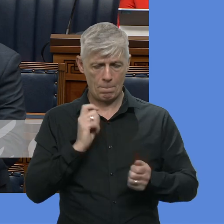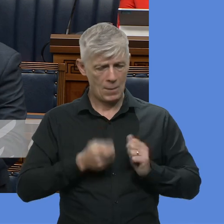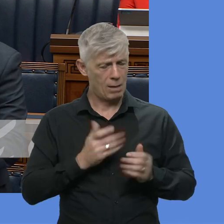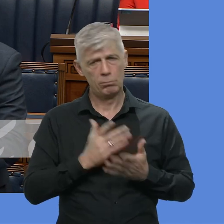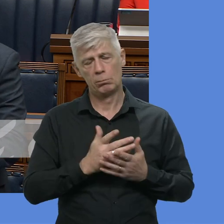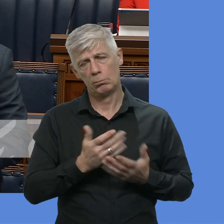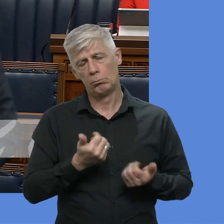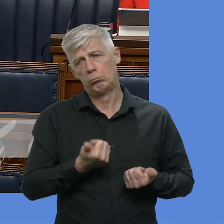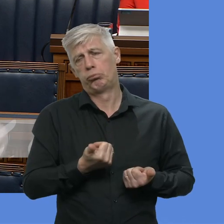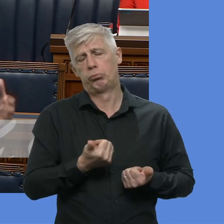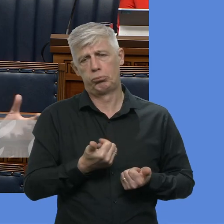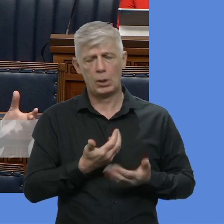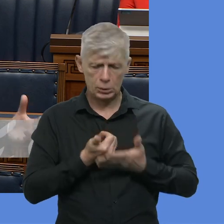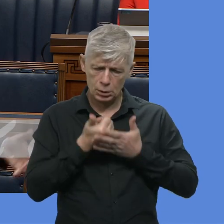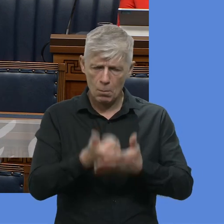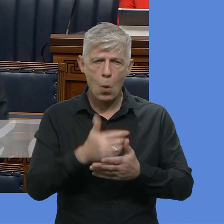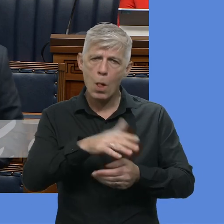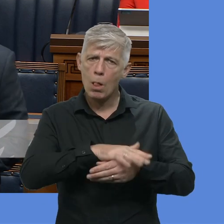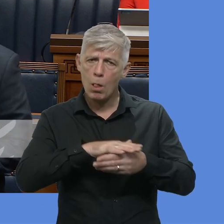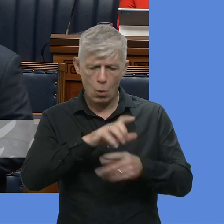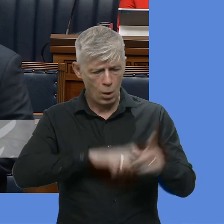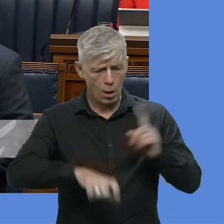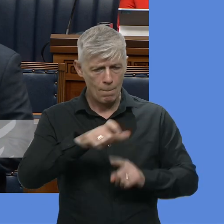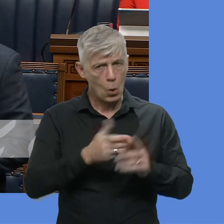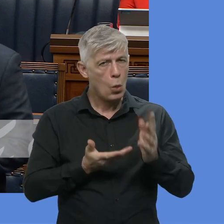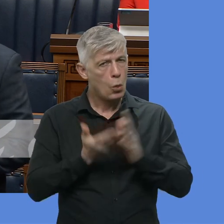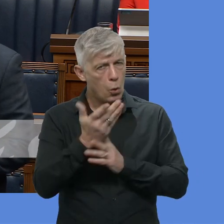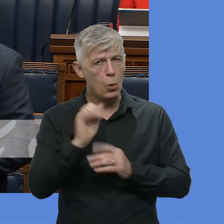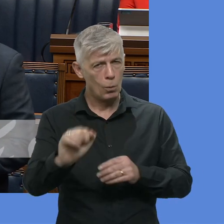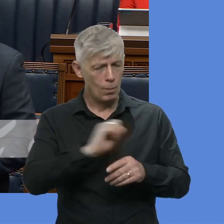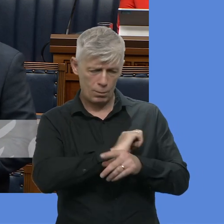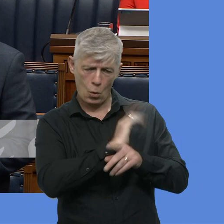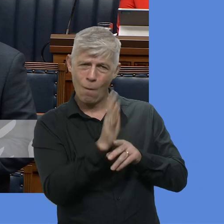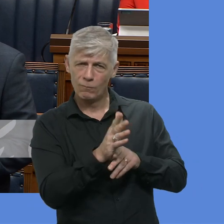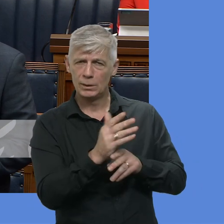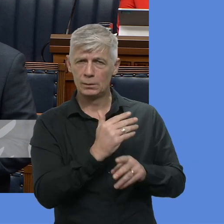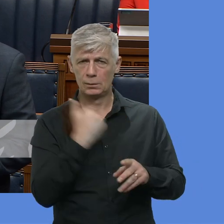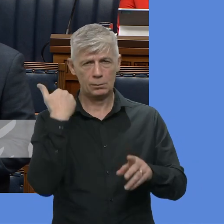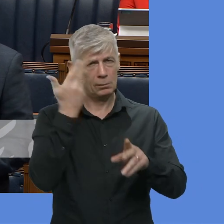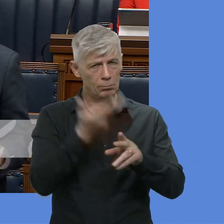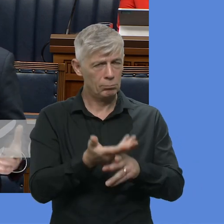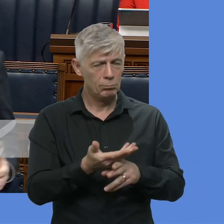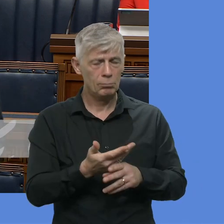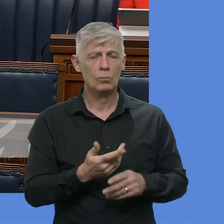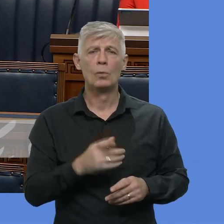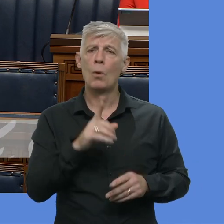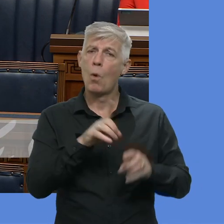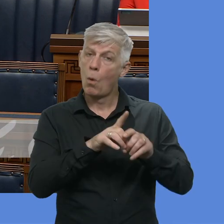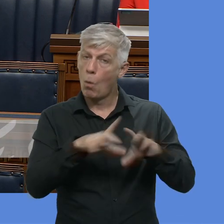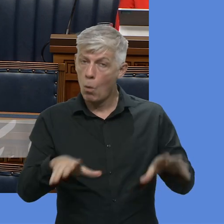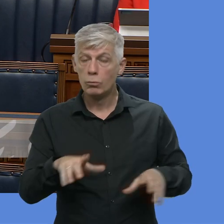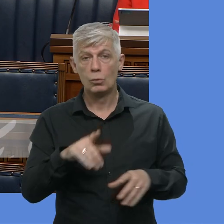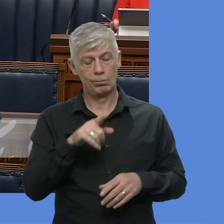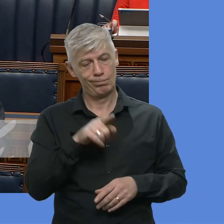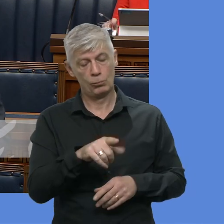incredible support to local communities during the pandemic. They're also a